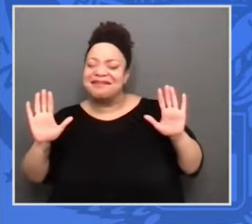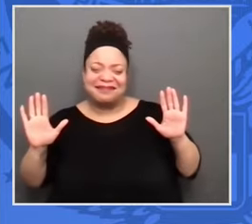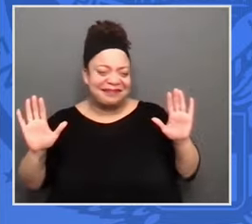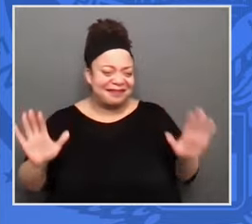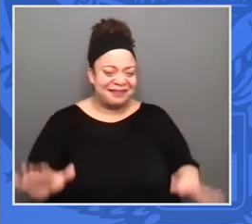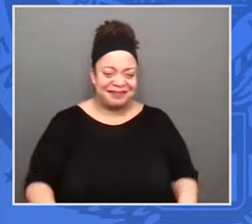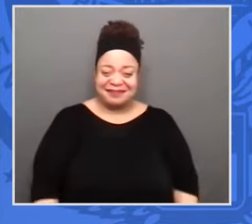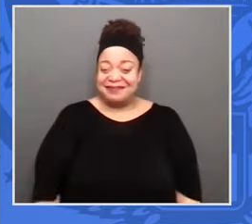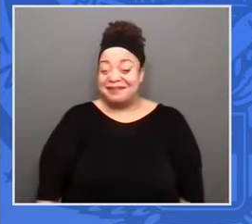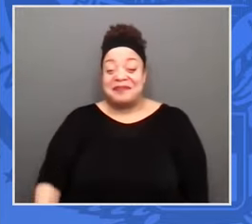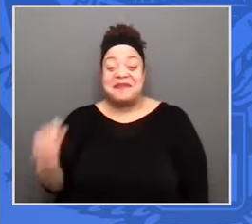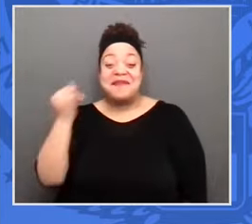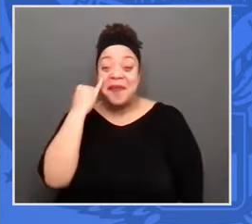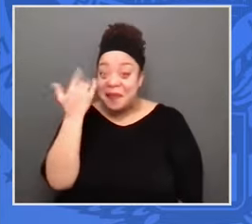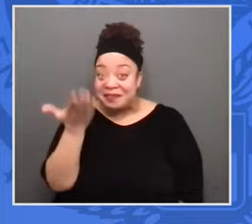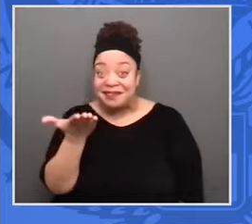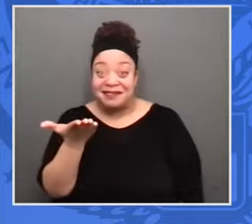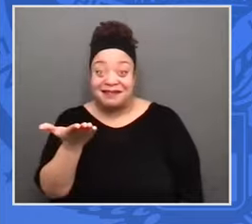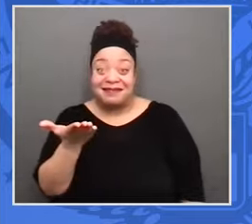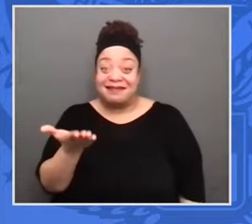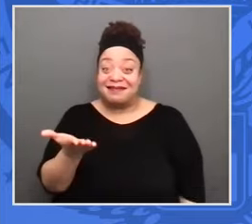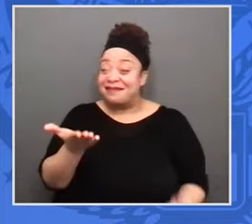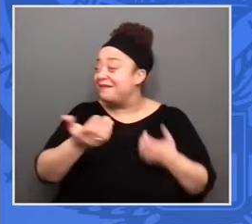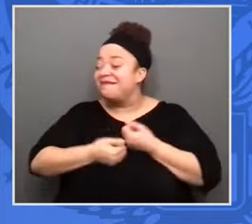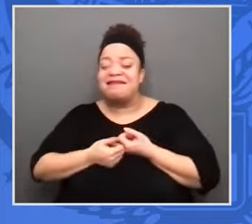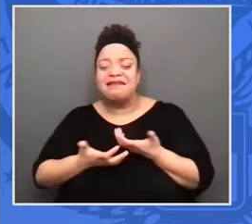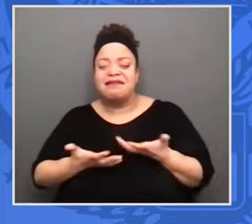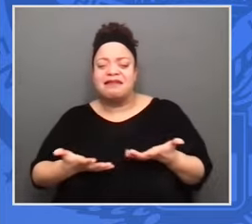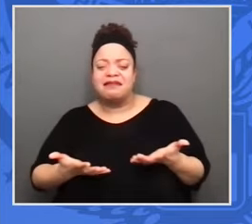lay your head upon my chest.